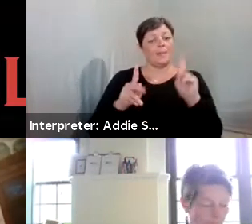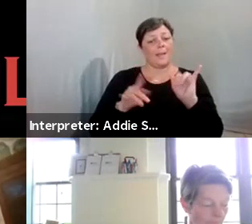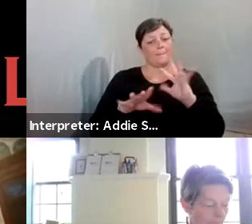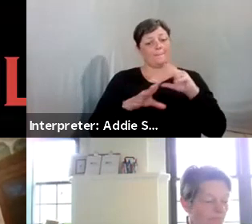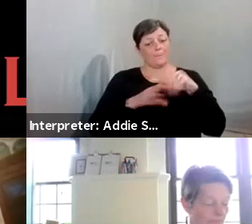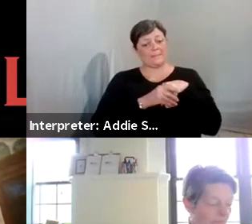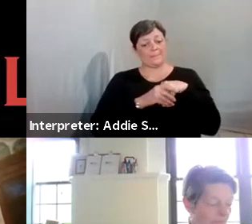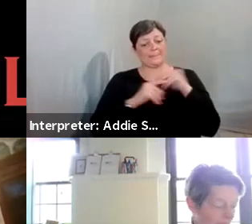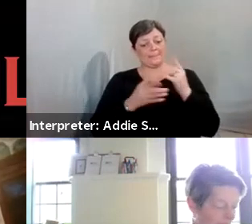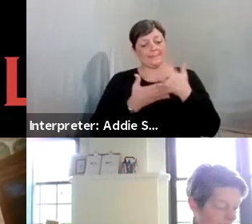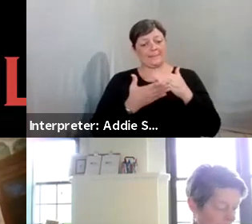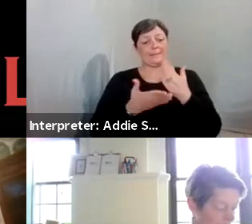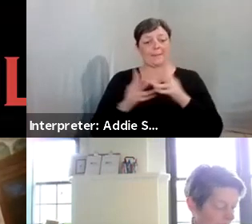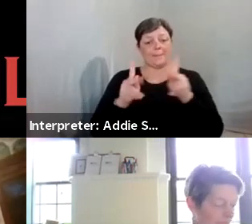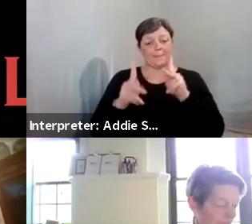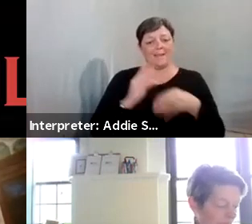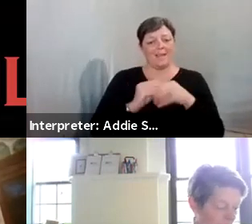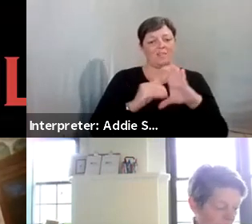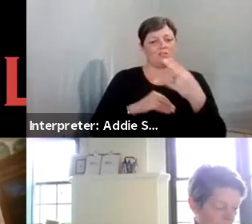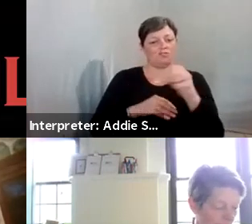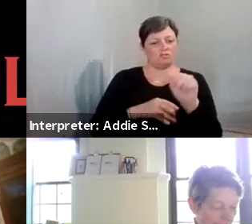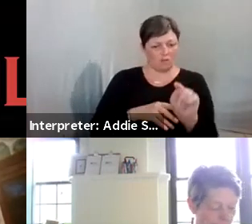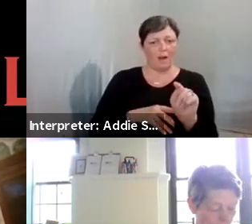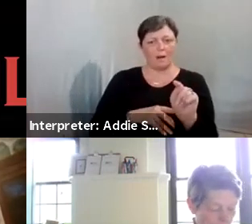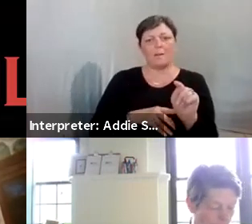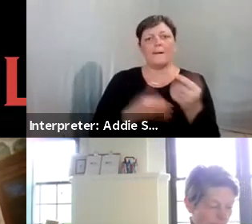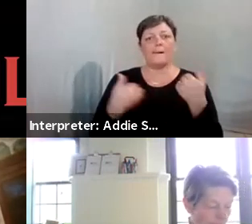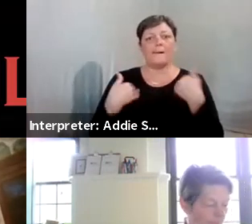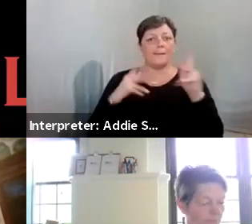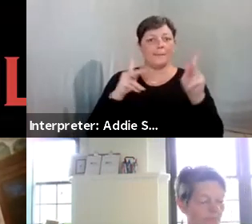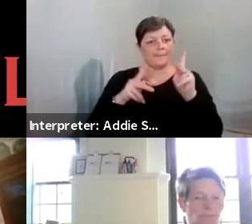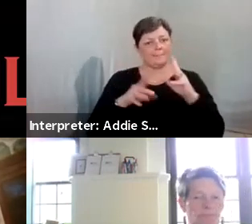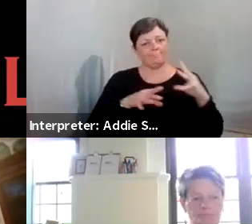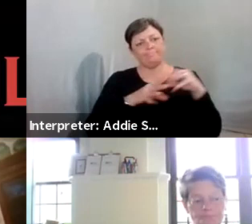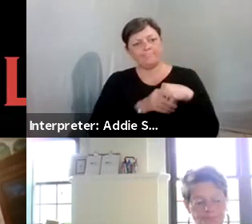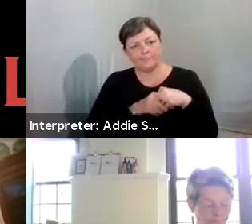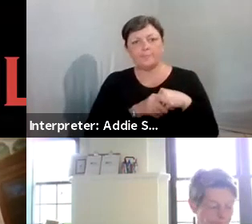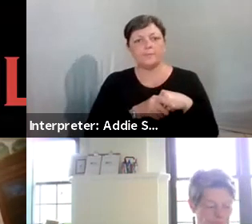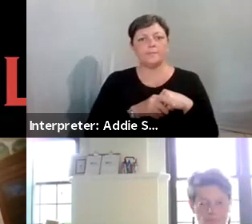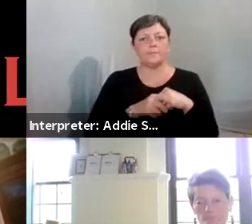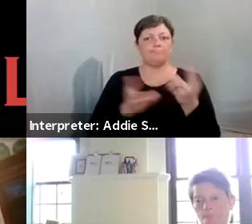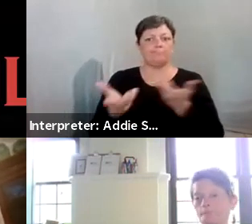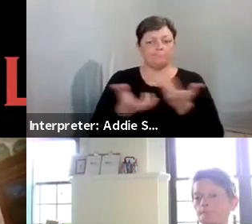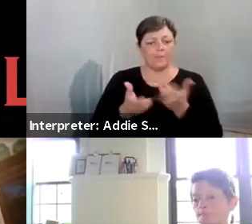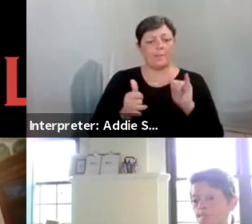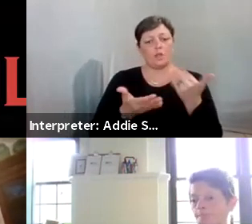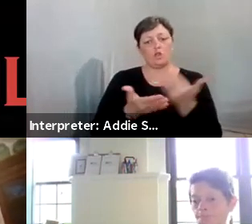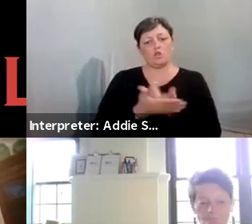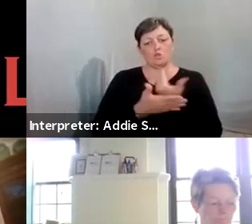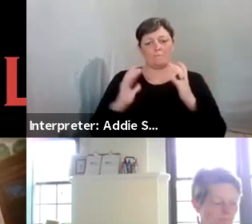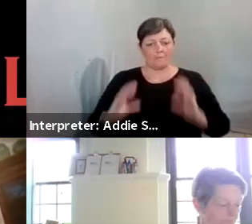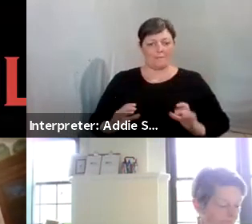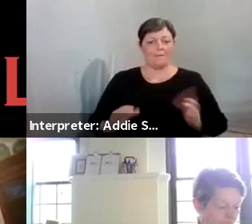even I know some people in the chat put in there of having people engaged, maybe that those new consumers potentially coming